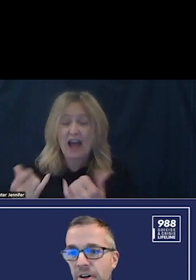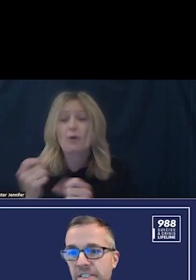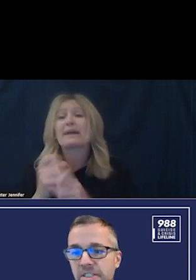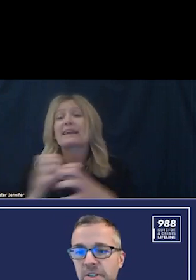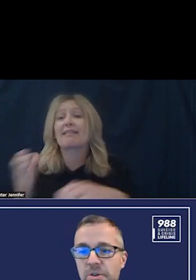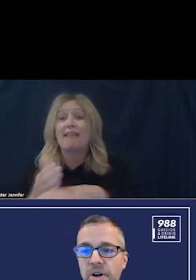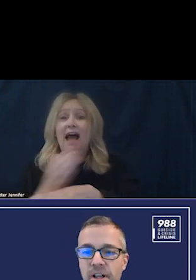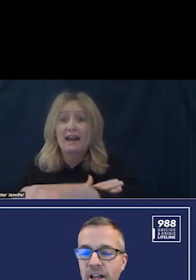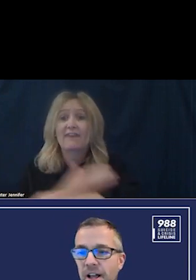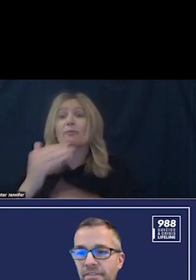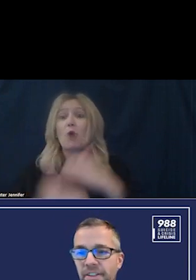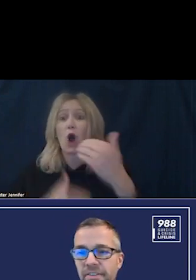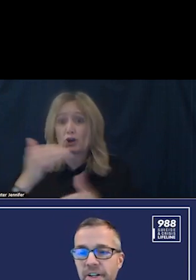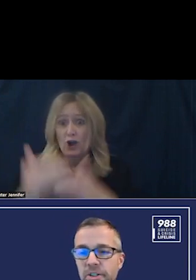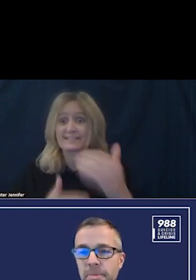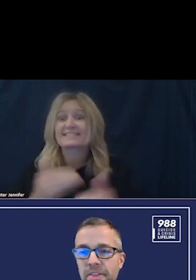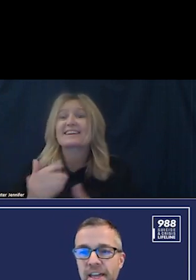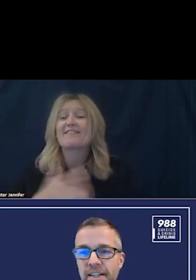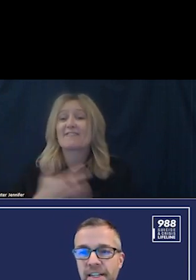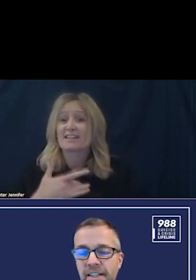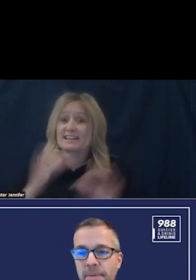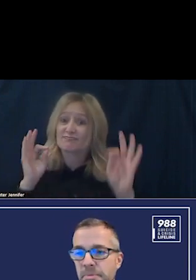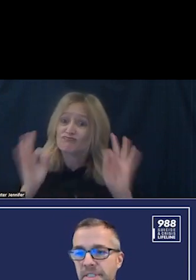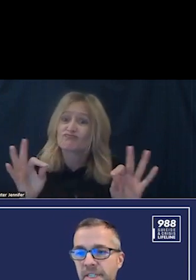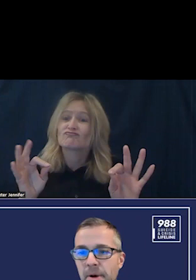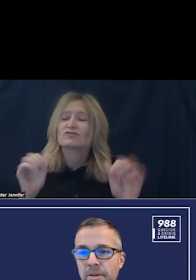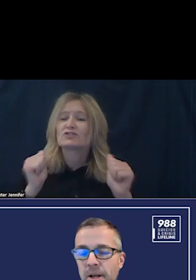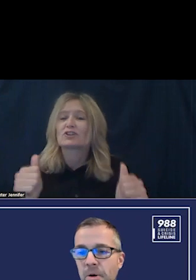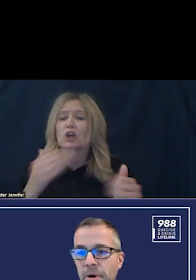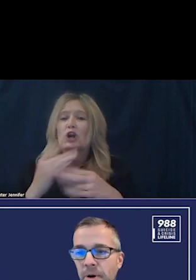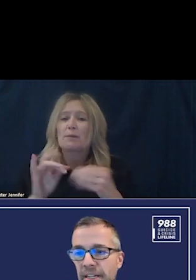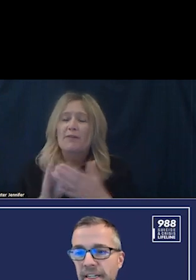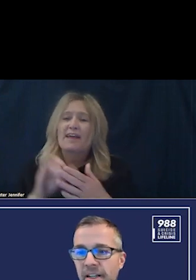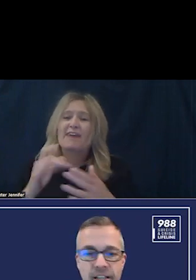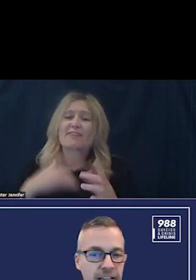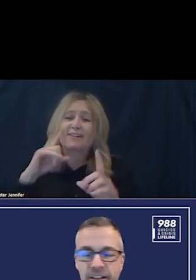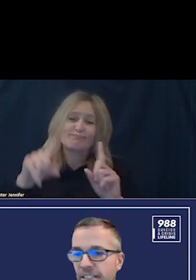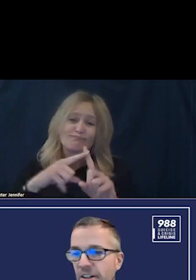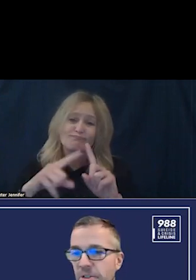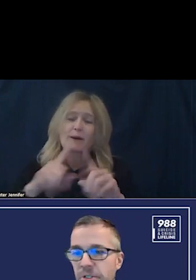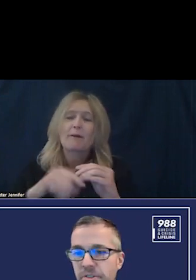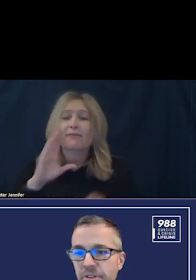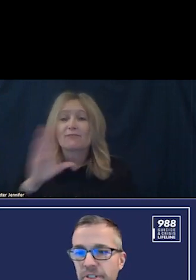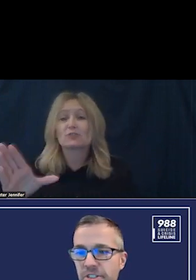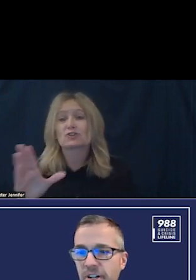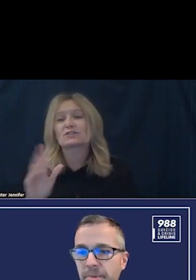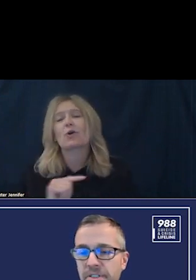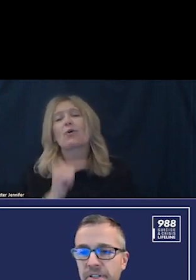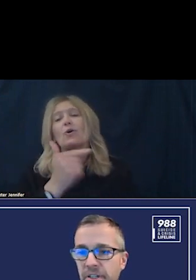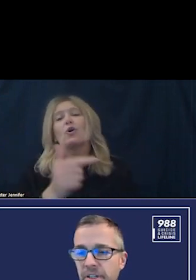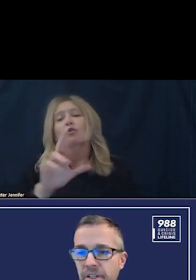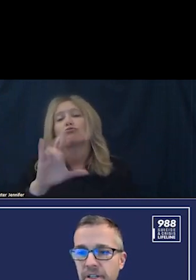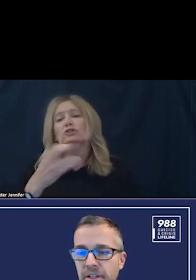of progress. And so feeling very good about that and optimistic about where we're heading. And I'll hand it off to Richard for additional